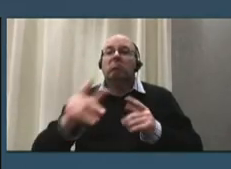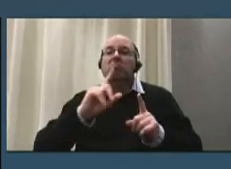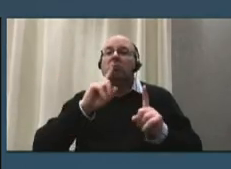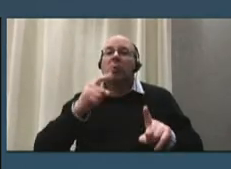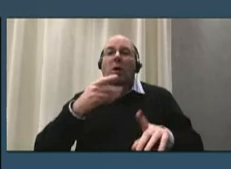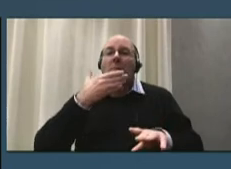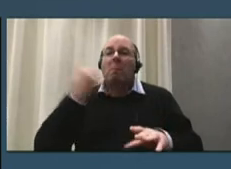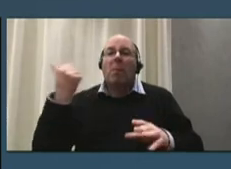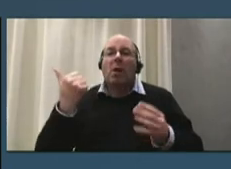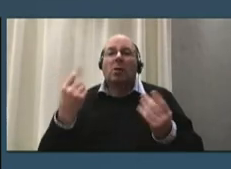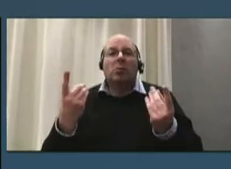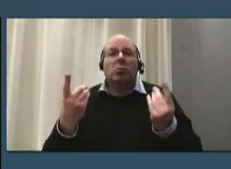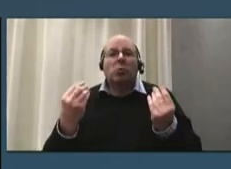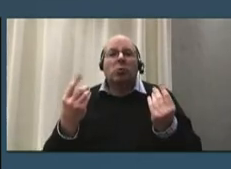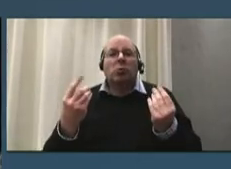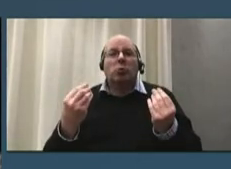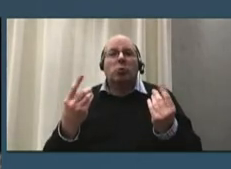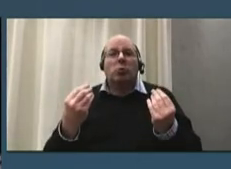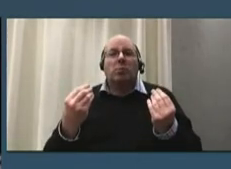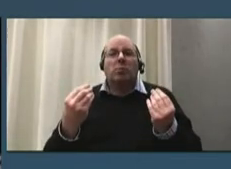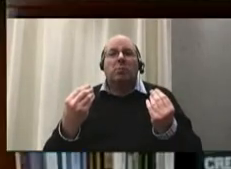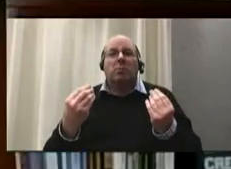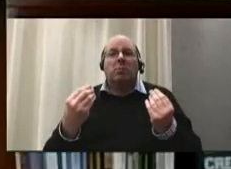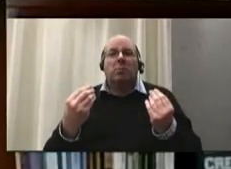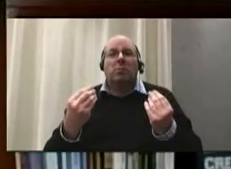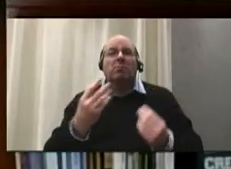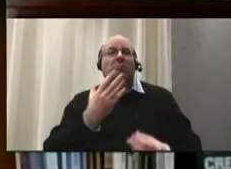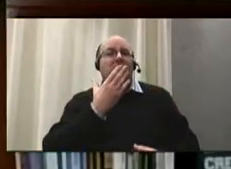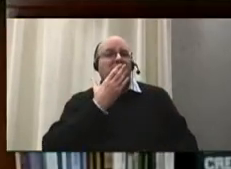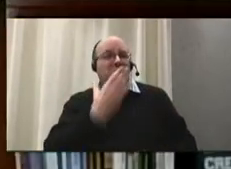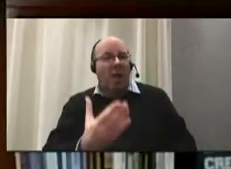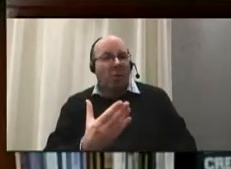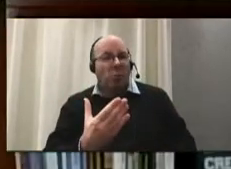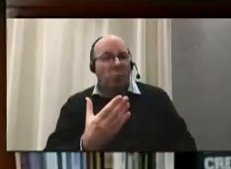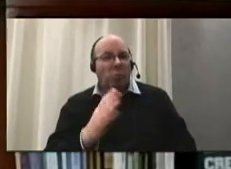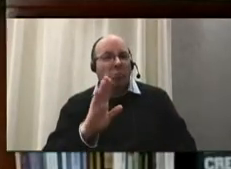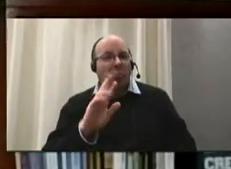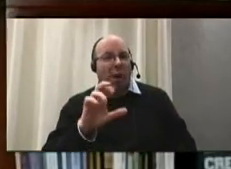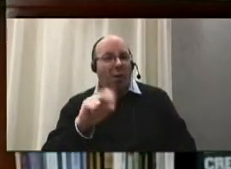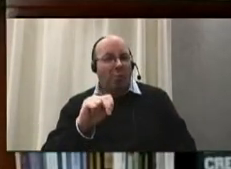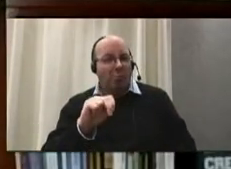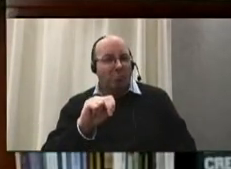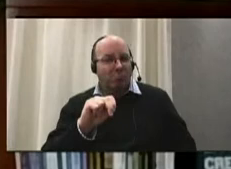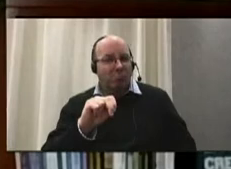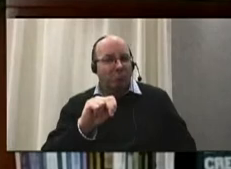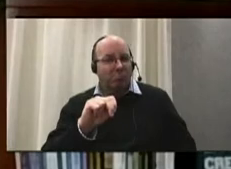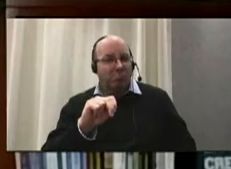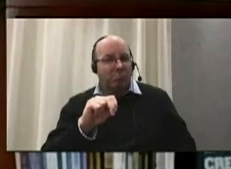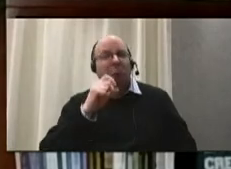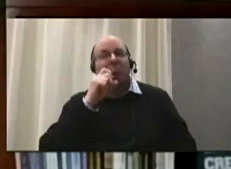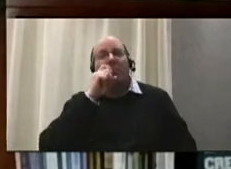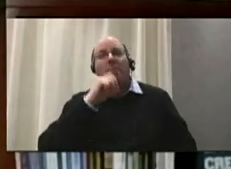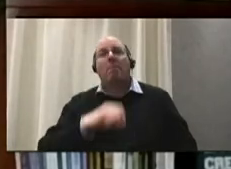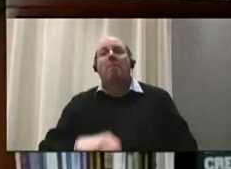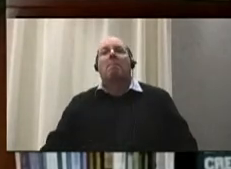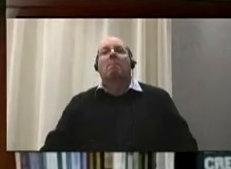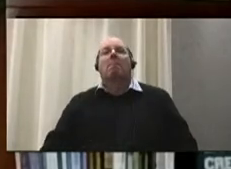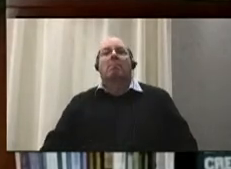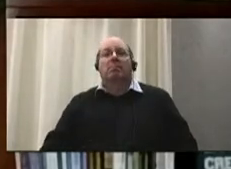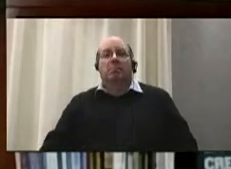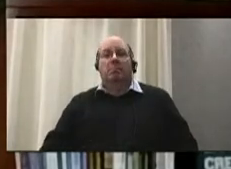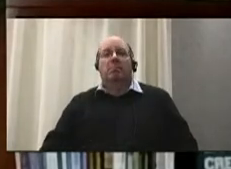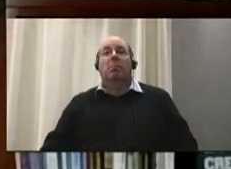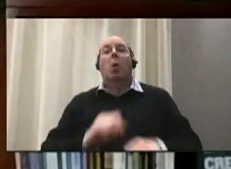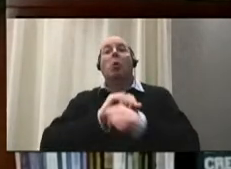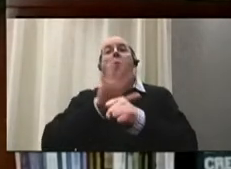Thank you, Mr. Johns. I first want to say we have a clear plan for managing COVID. We've